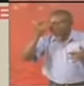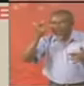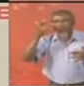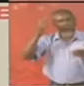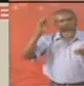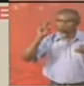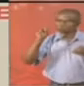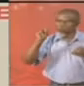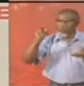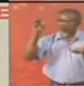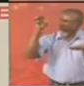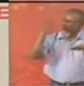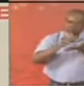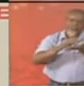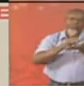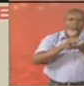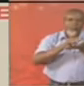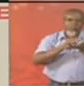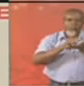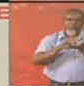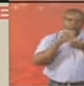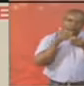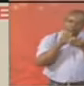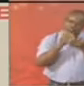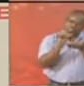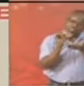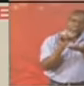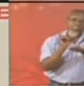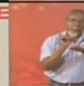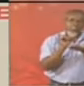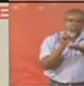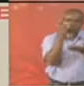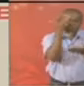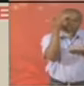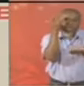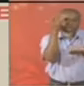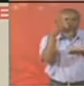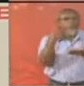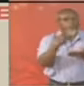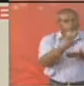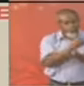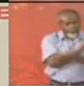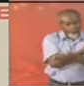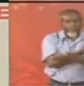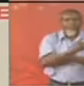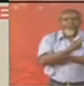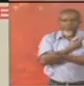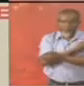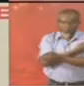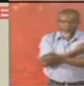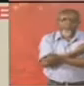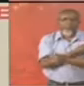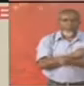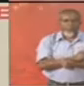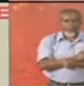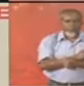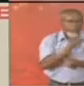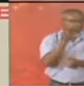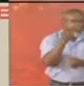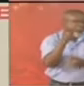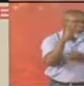Death rates have been cut to nearly zero by the vaccination process. If you look at the global numbers in